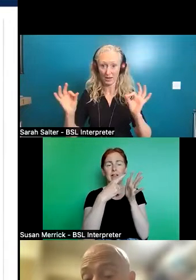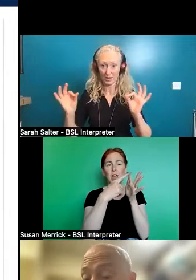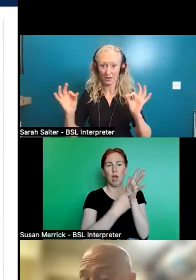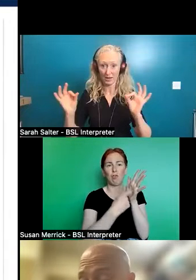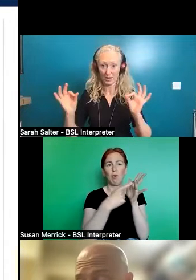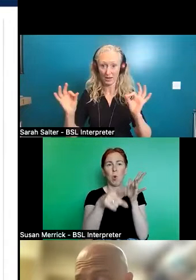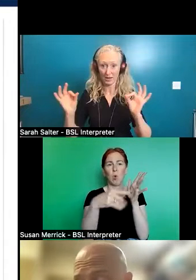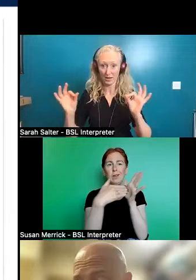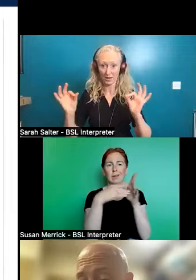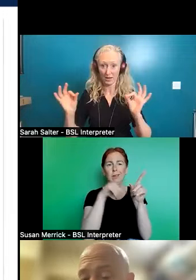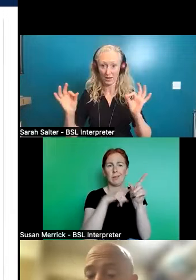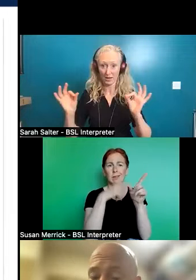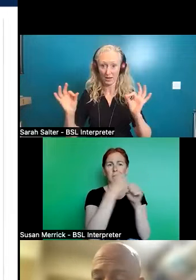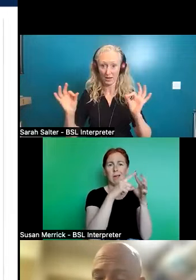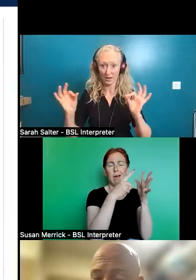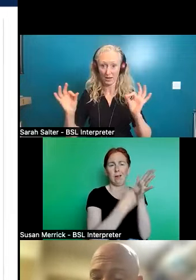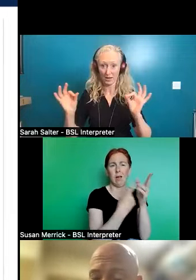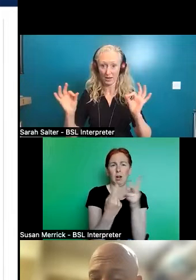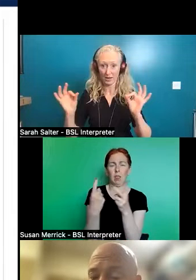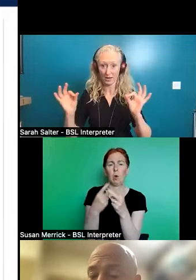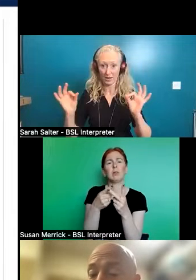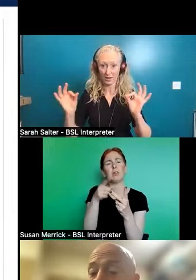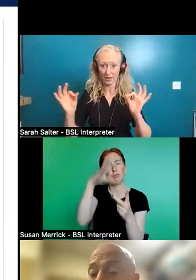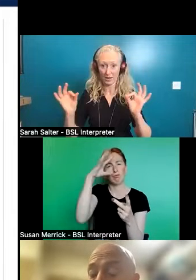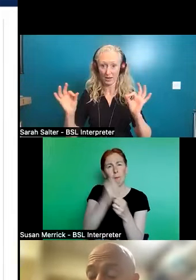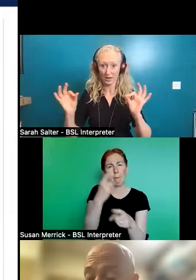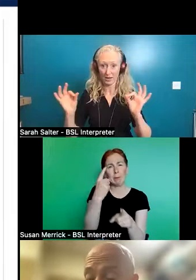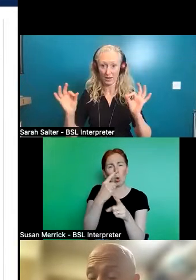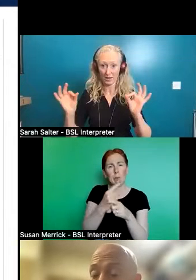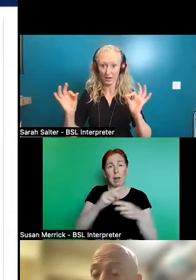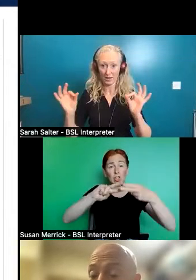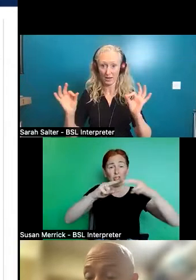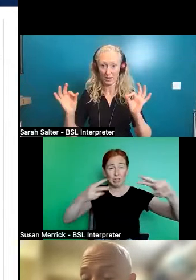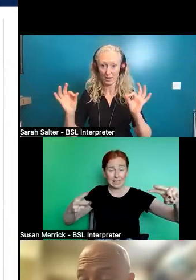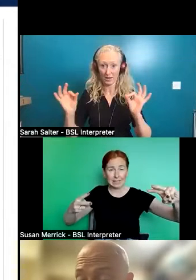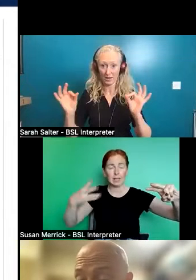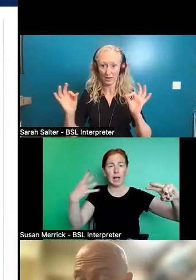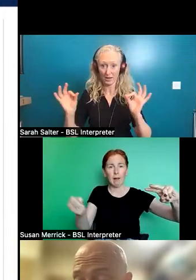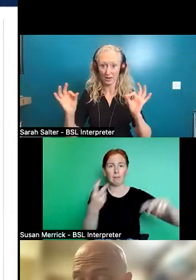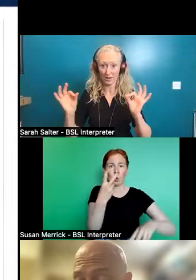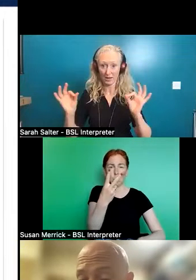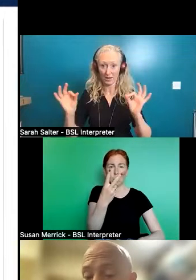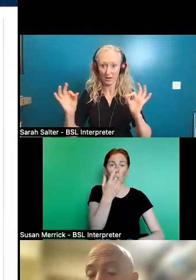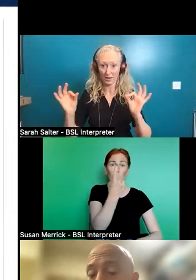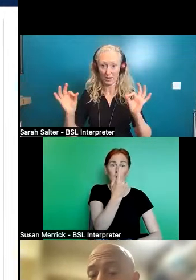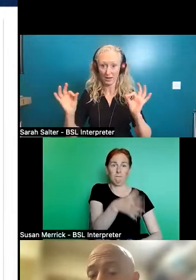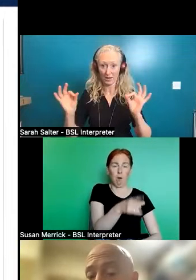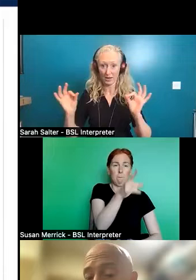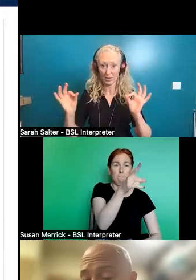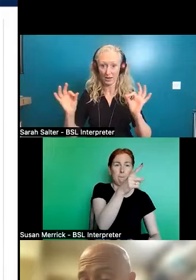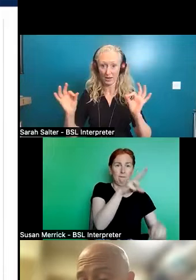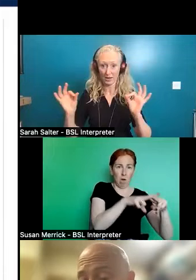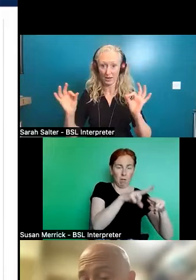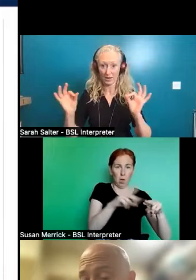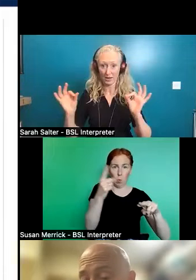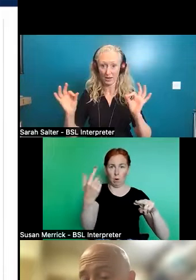every gene, one that you got from your mum, one that you got from your dad. And so in Usher, you need to have both affected to have the disease. And so the